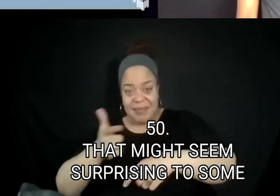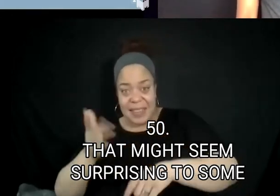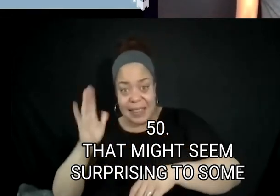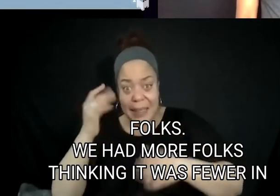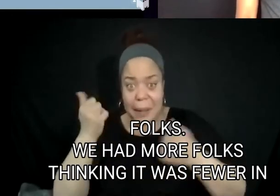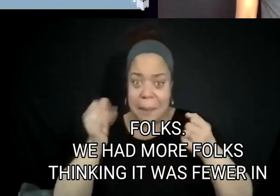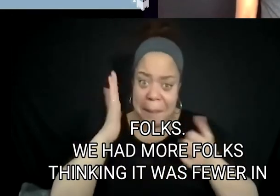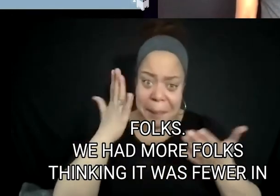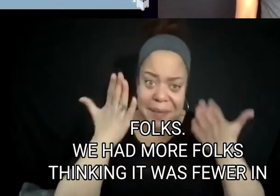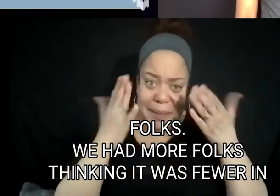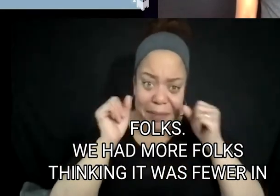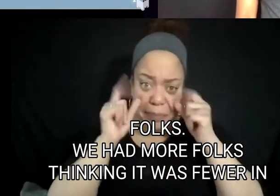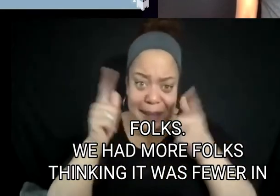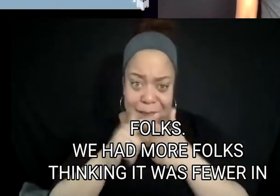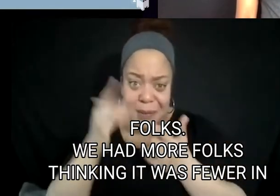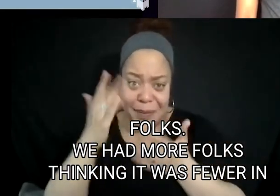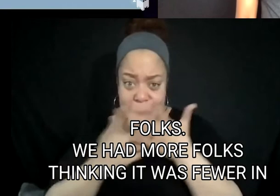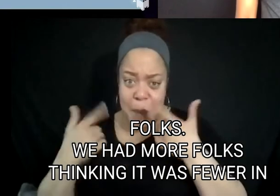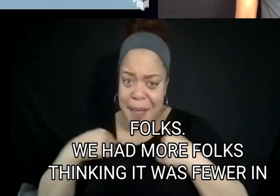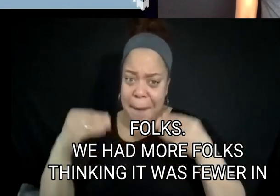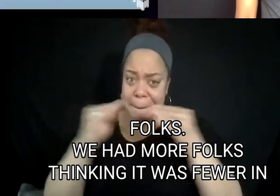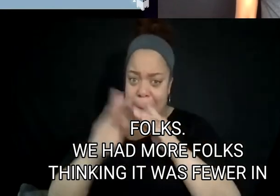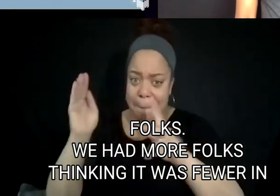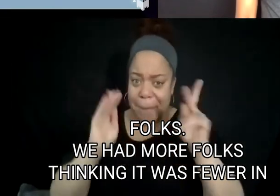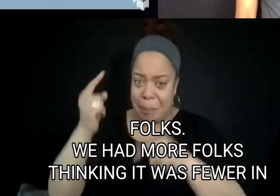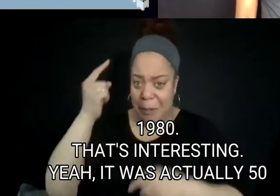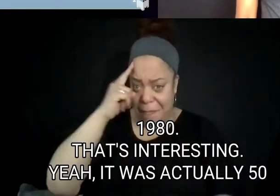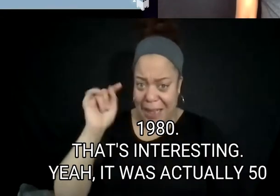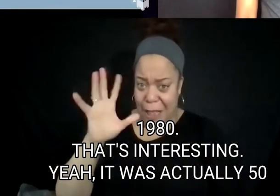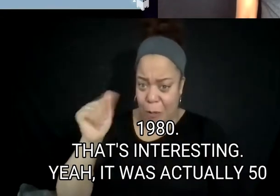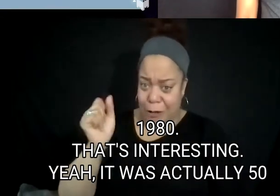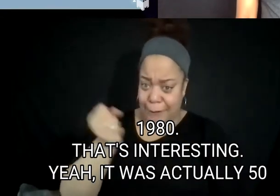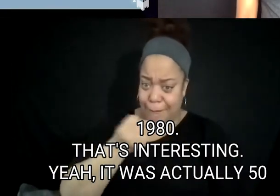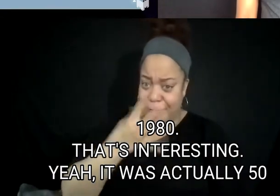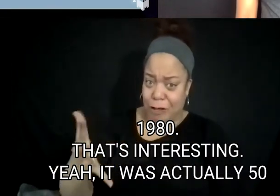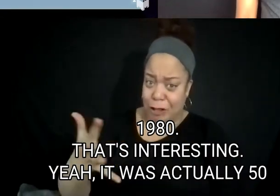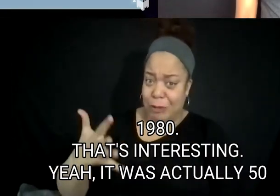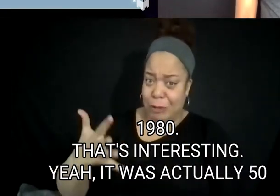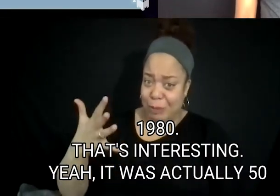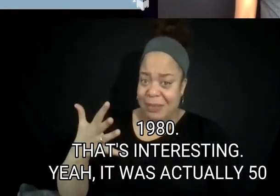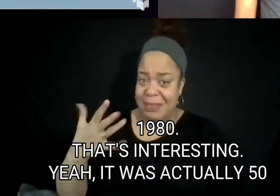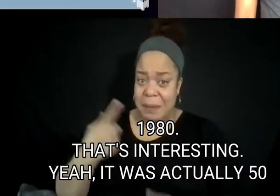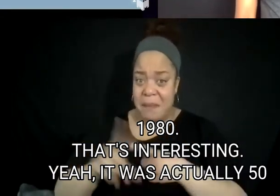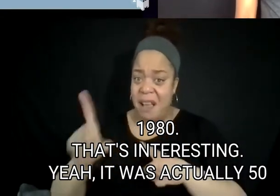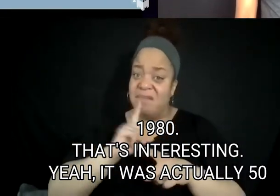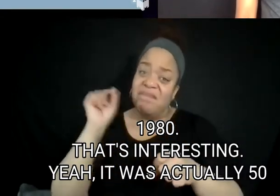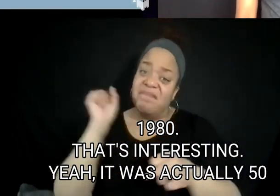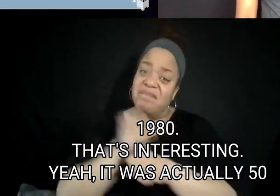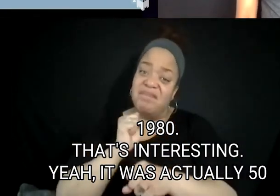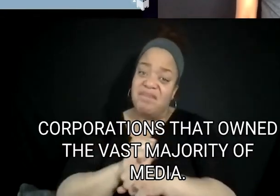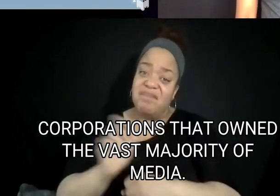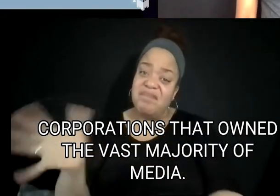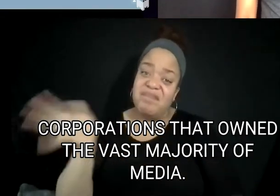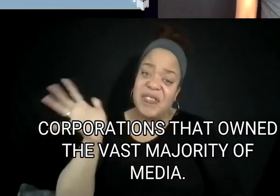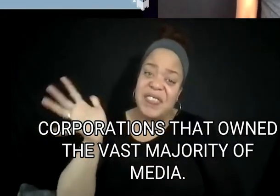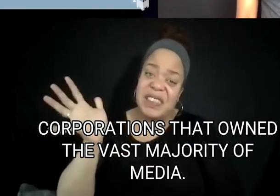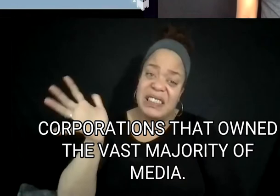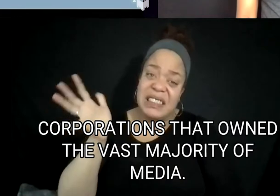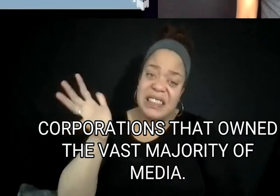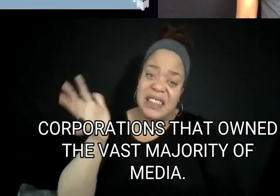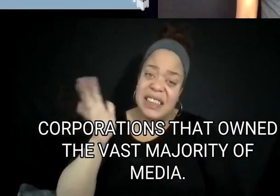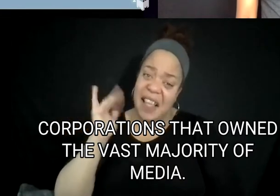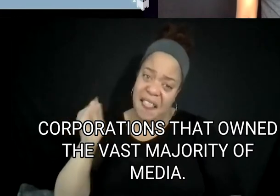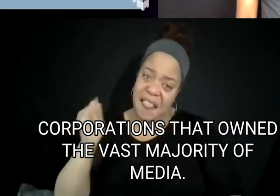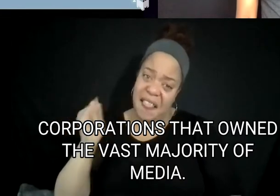It was actually 50 corporations that owned the vast majority of media. I'll talk a little bit about why it was more